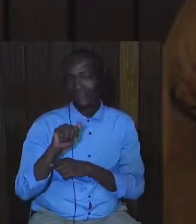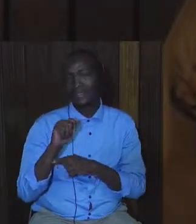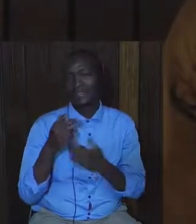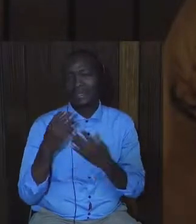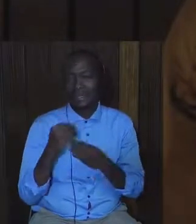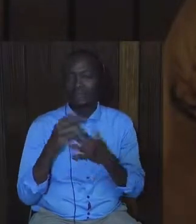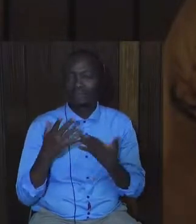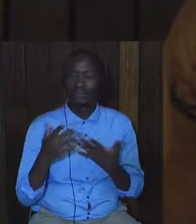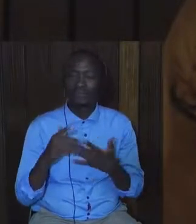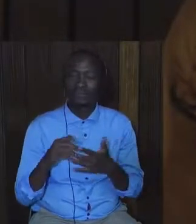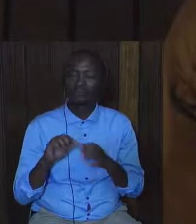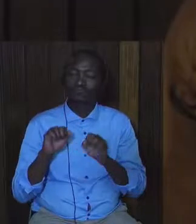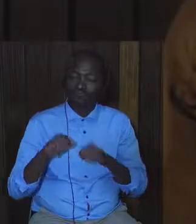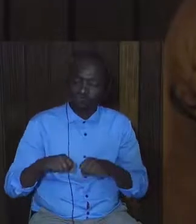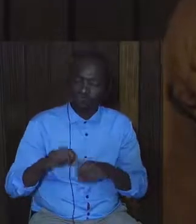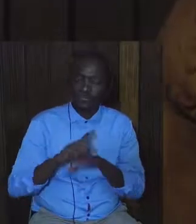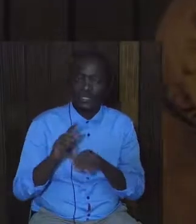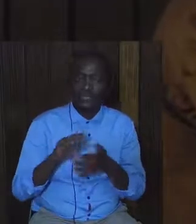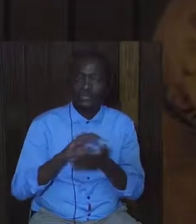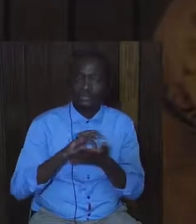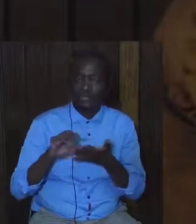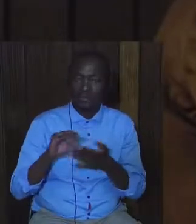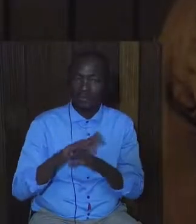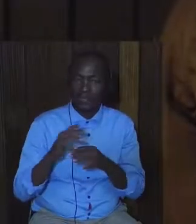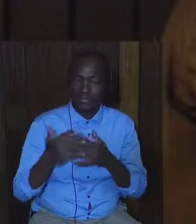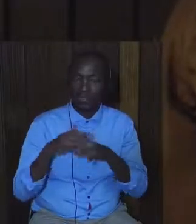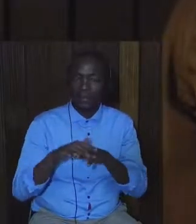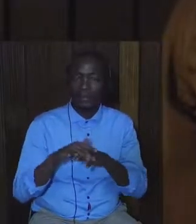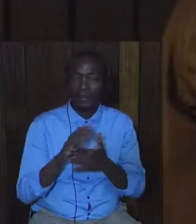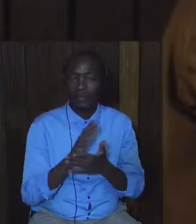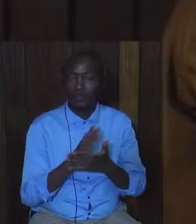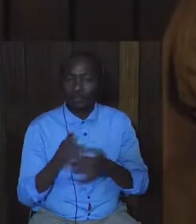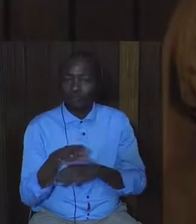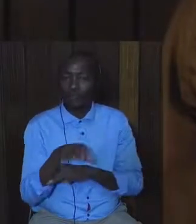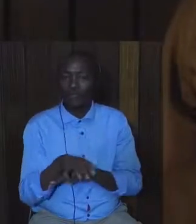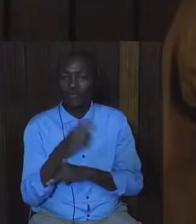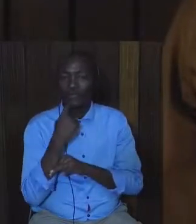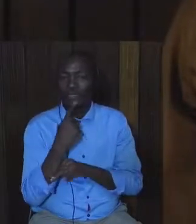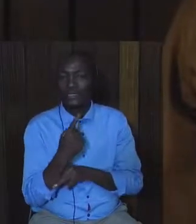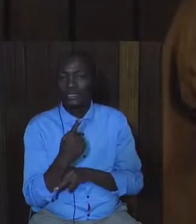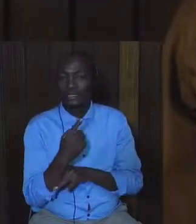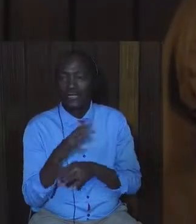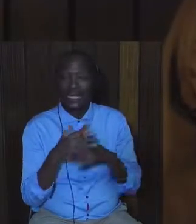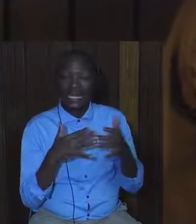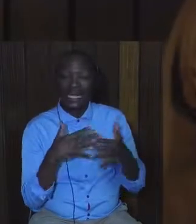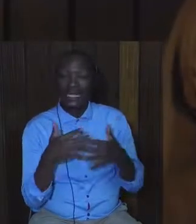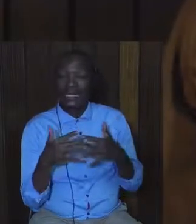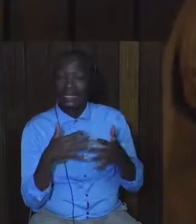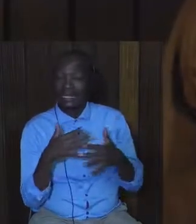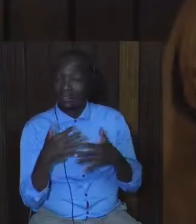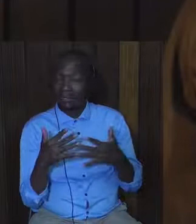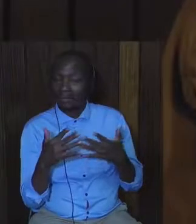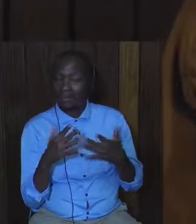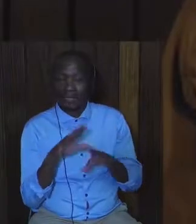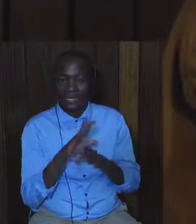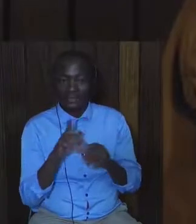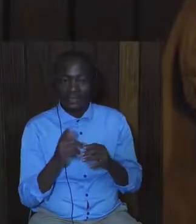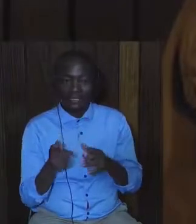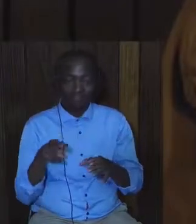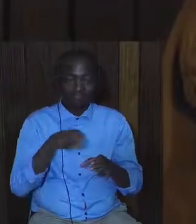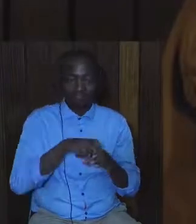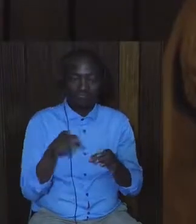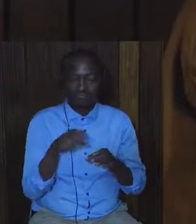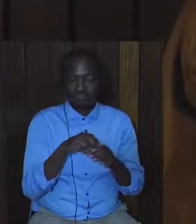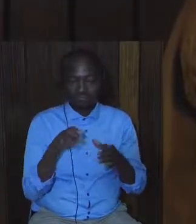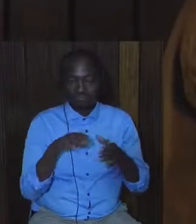have a concession agreement that we implement on behalf of the province. It says, in the event that ridership drops below a certain